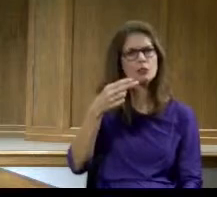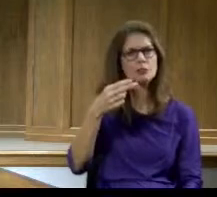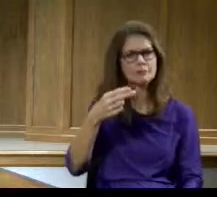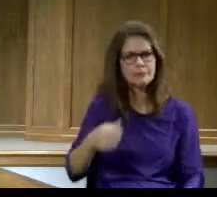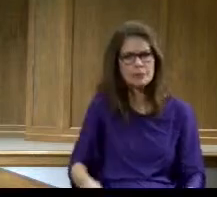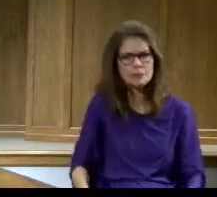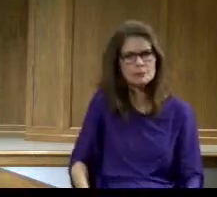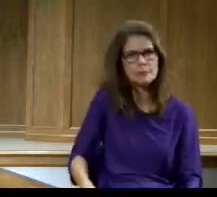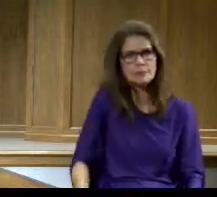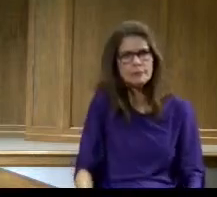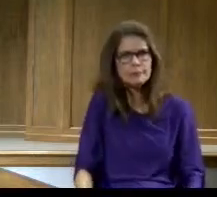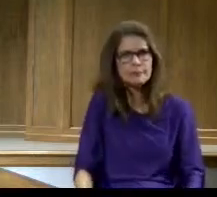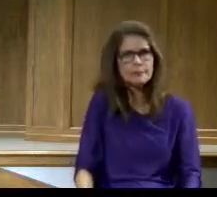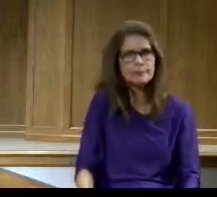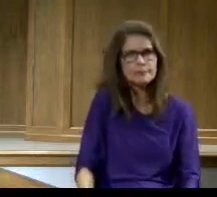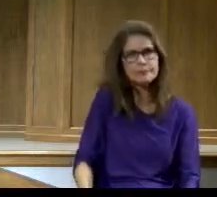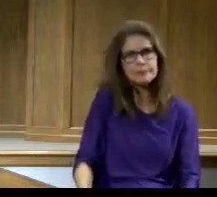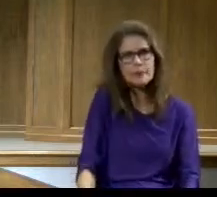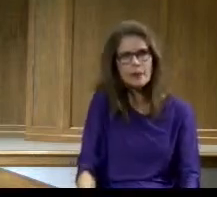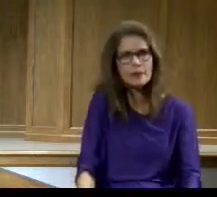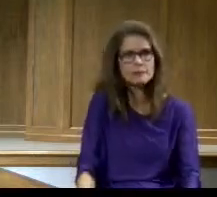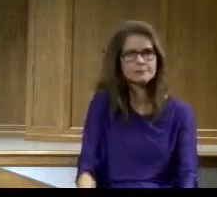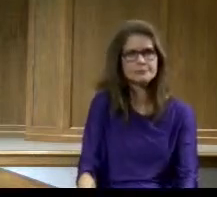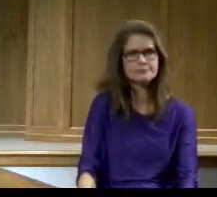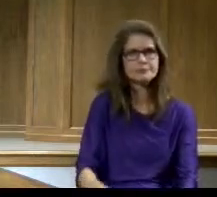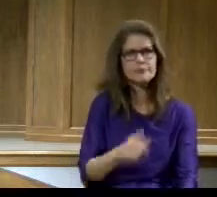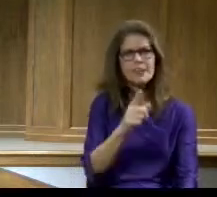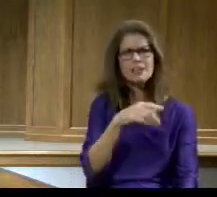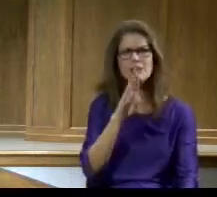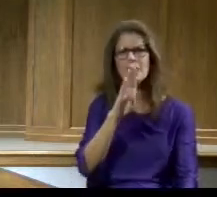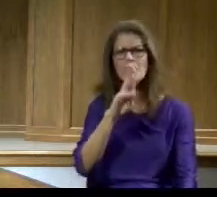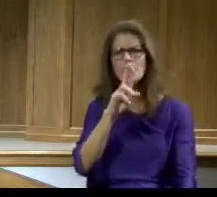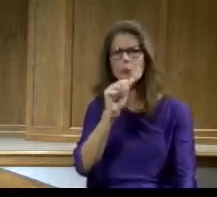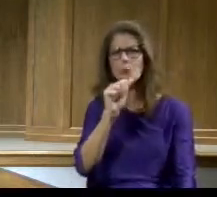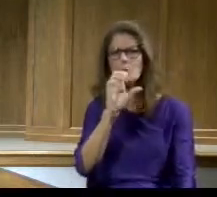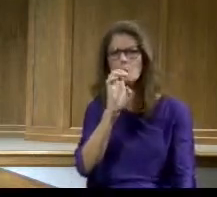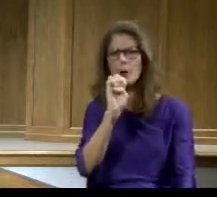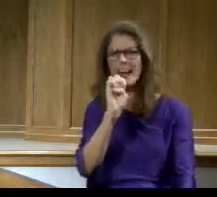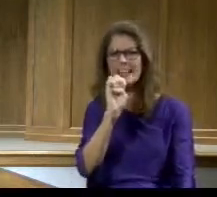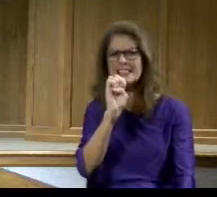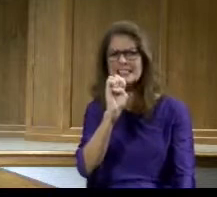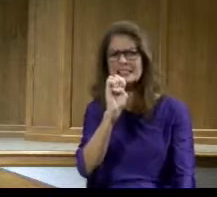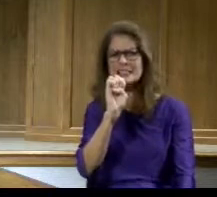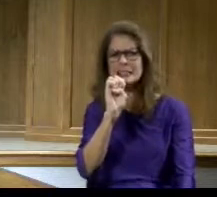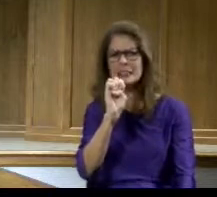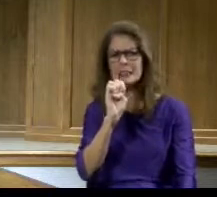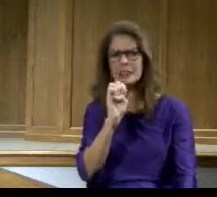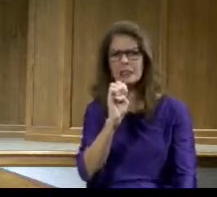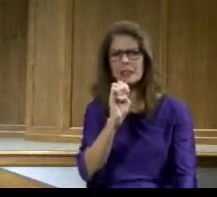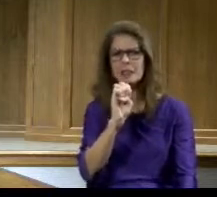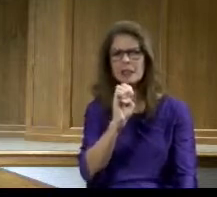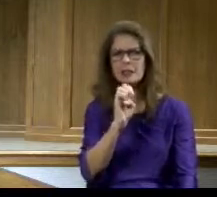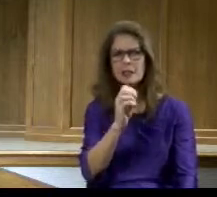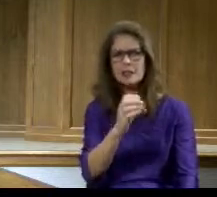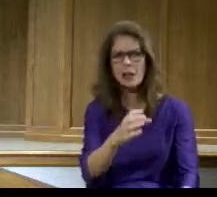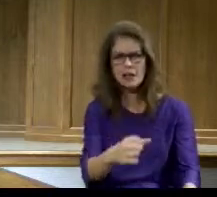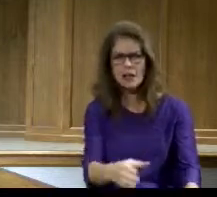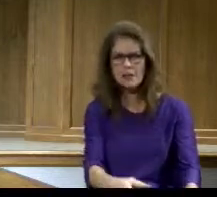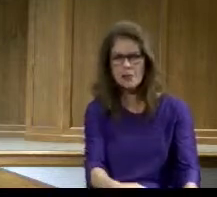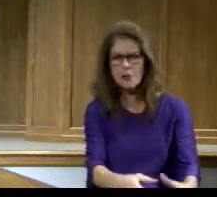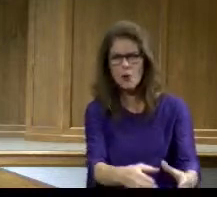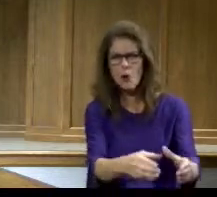that seemed to start at her ankles, and I don't know how high they went, but they just seemed to have covered her legs,